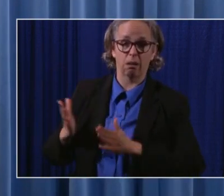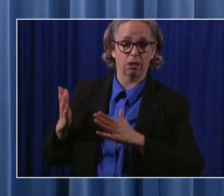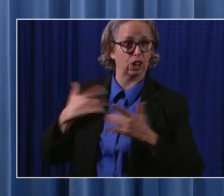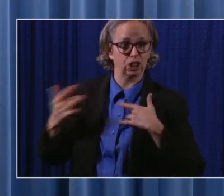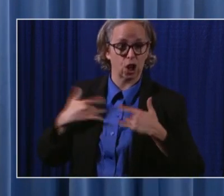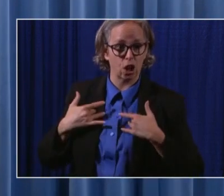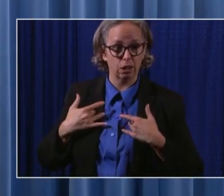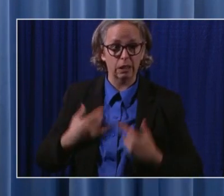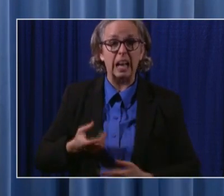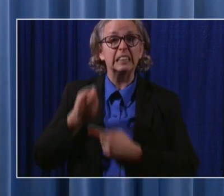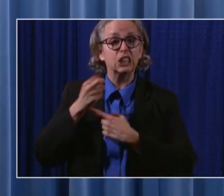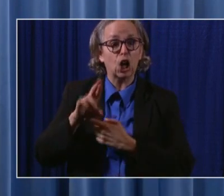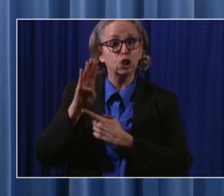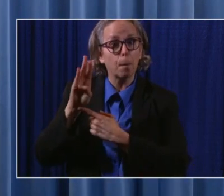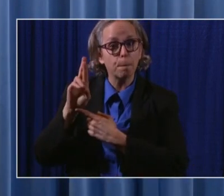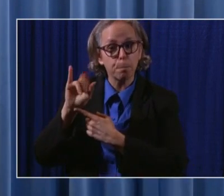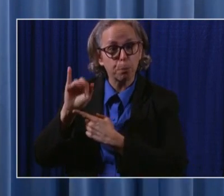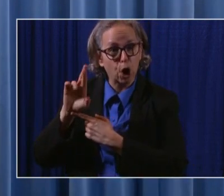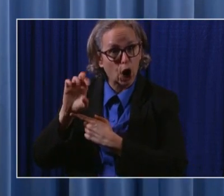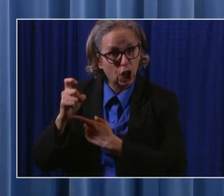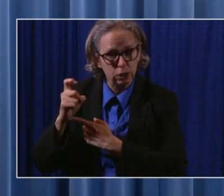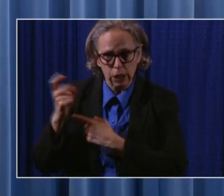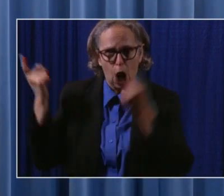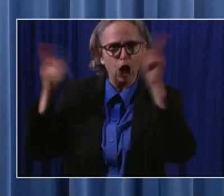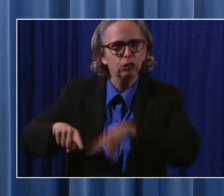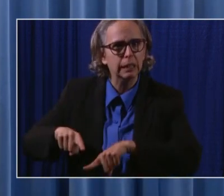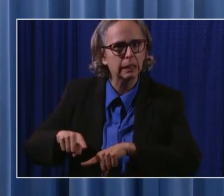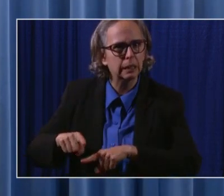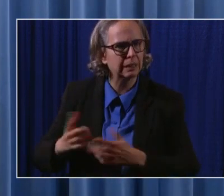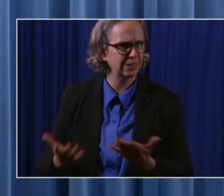to us this weekend. You.